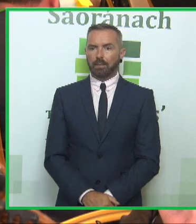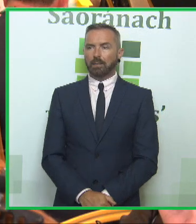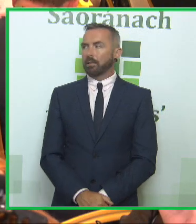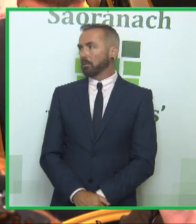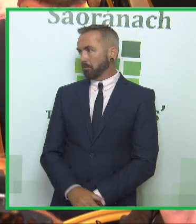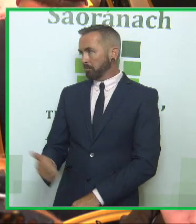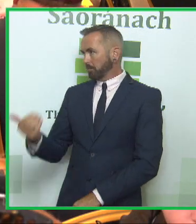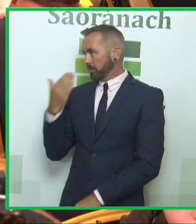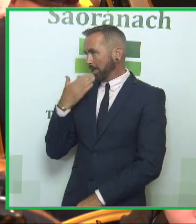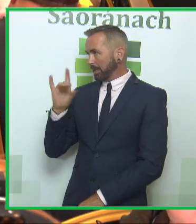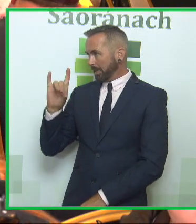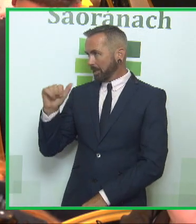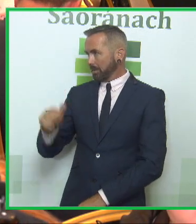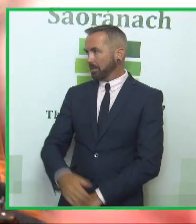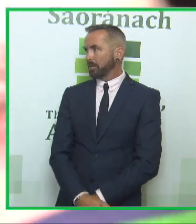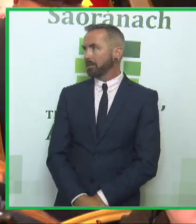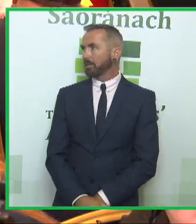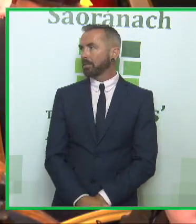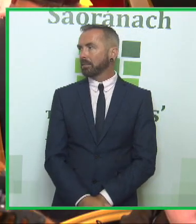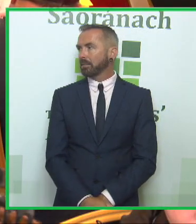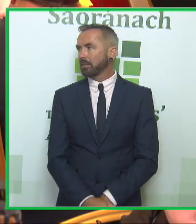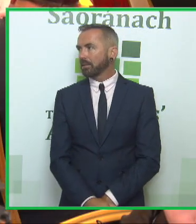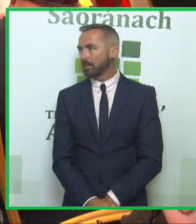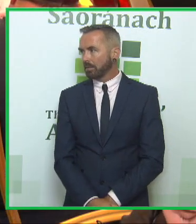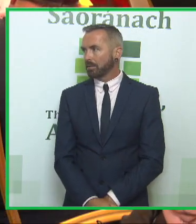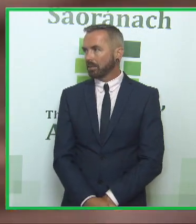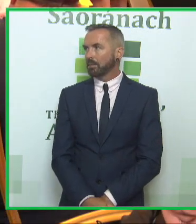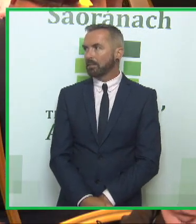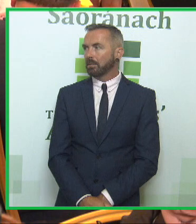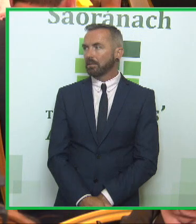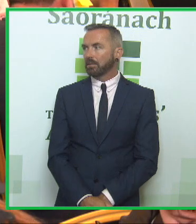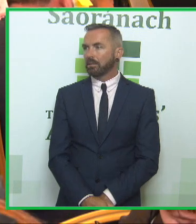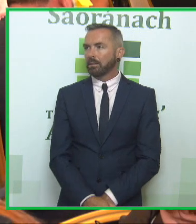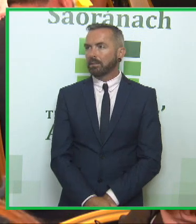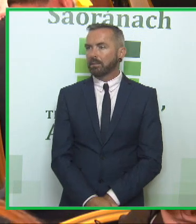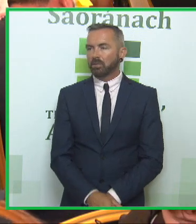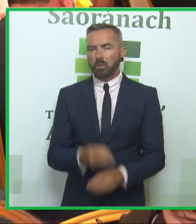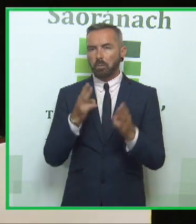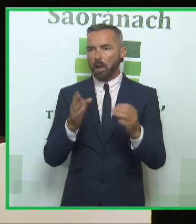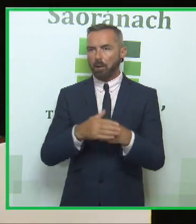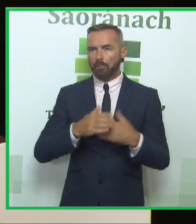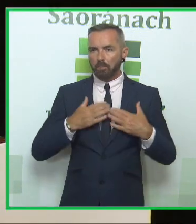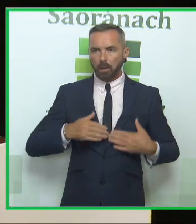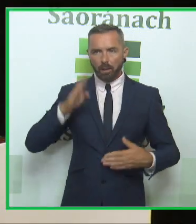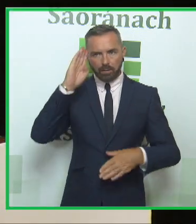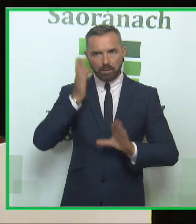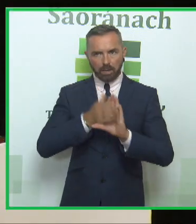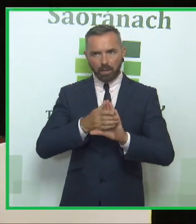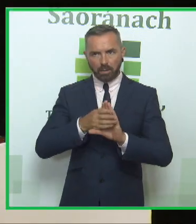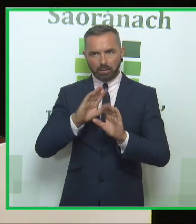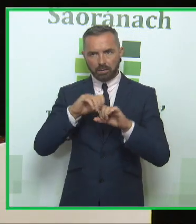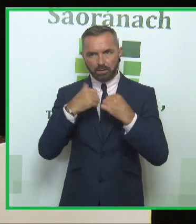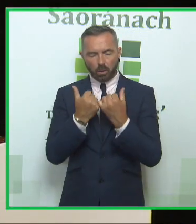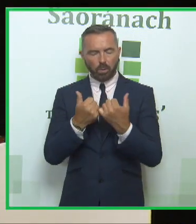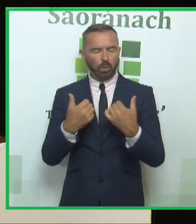Thanks, Hannah. And again, it's a very strong piece that came through from yesterday afternoon, and the power of it and the greater understanding of what it